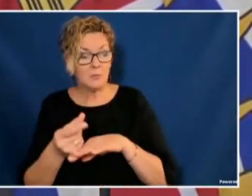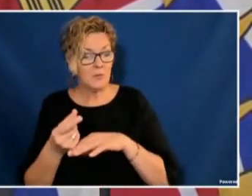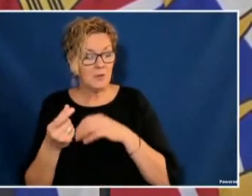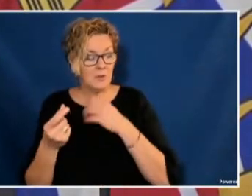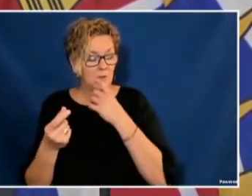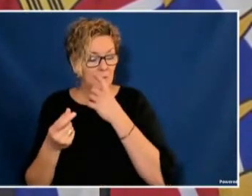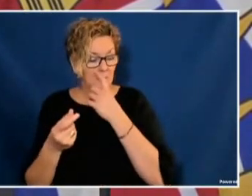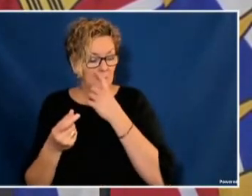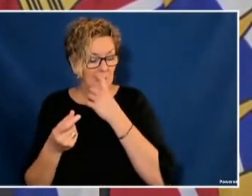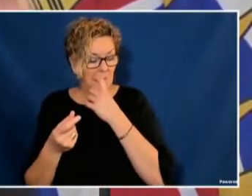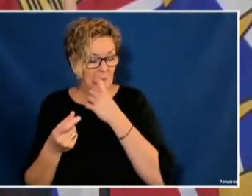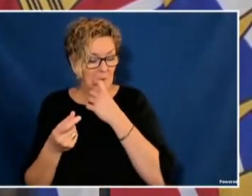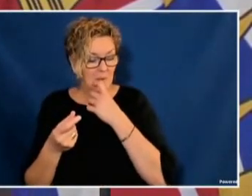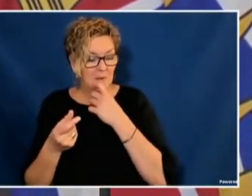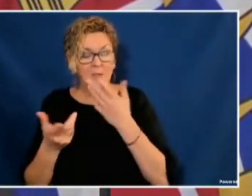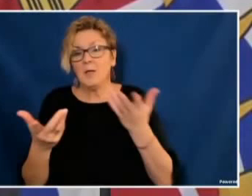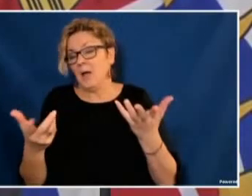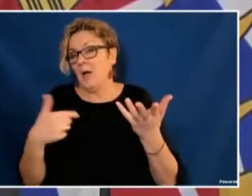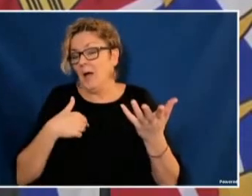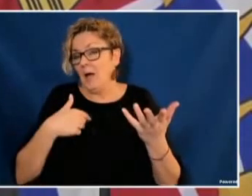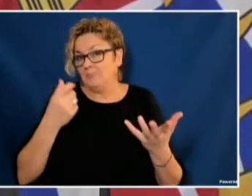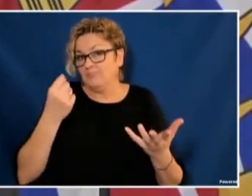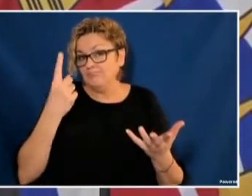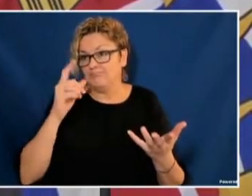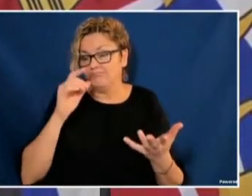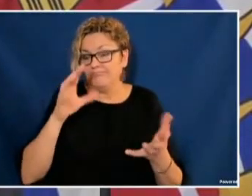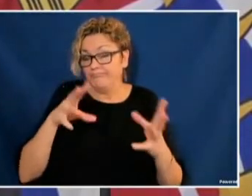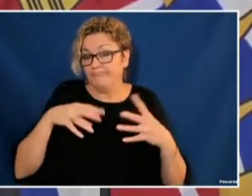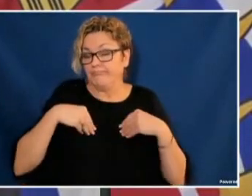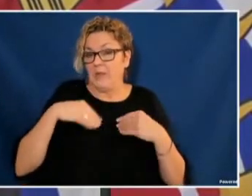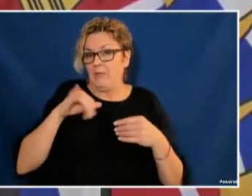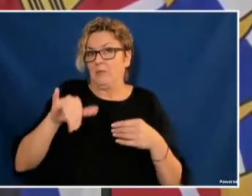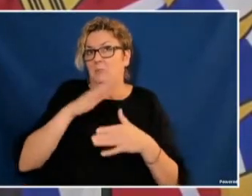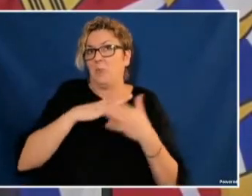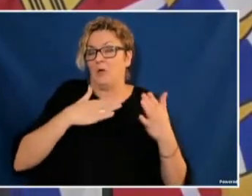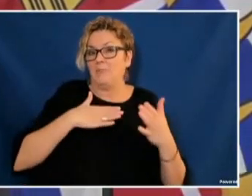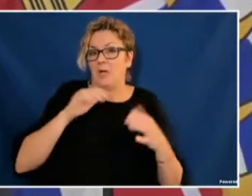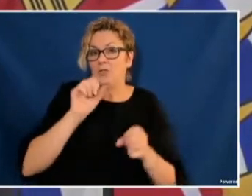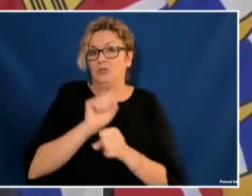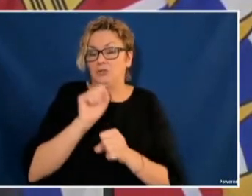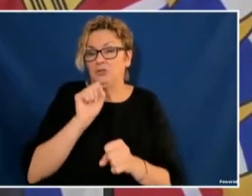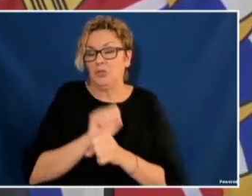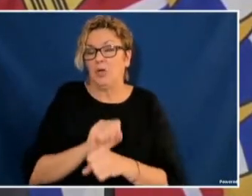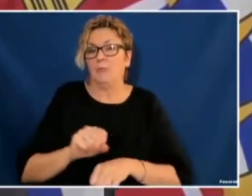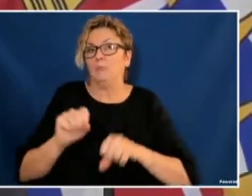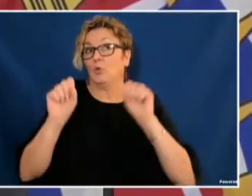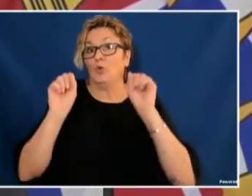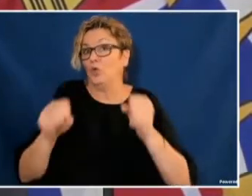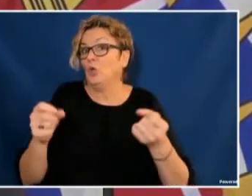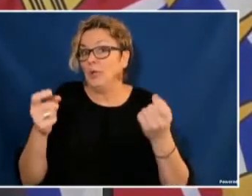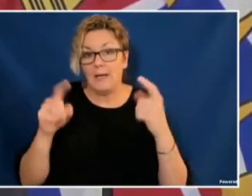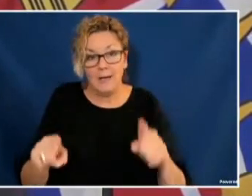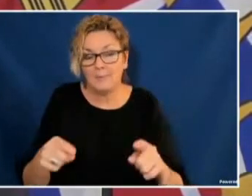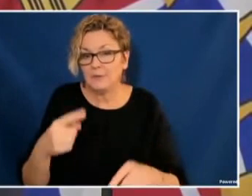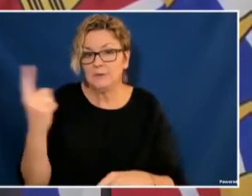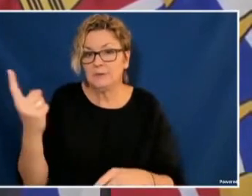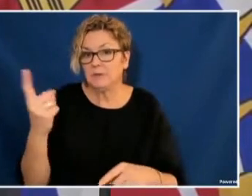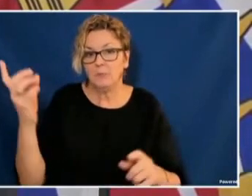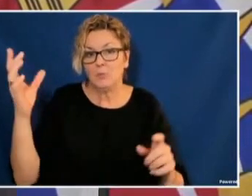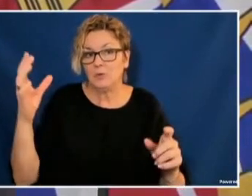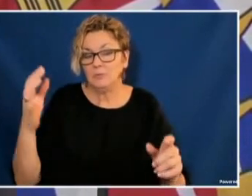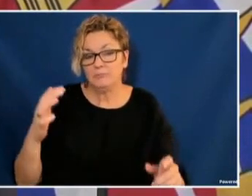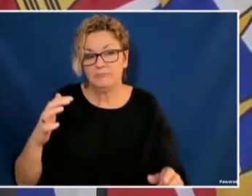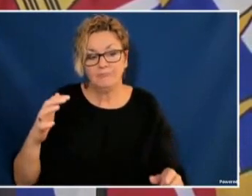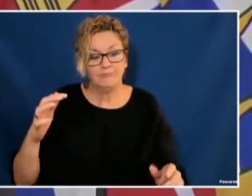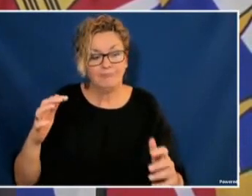to, under the Charter of Rights and Freedoms, and actually I was quite gratified that Pope Francis said that